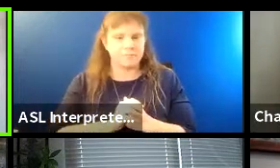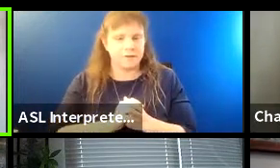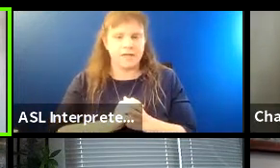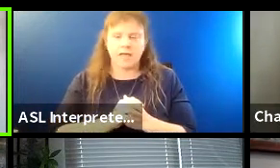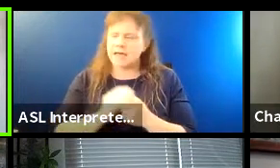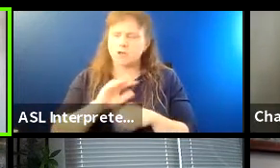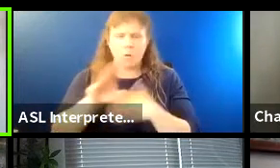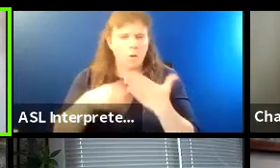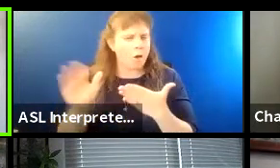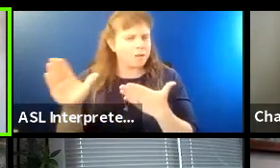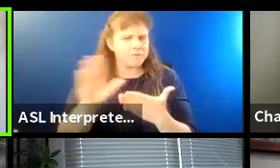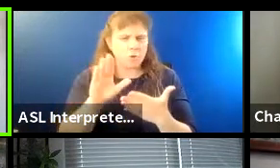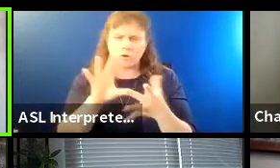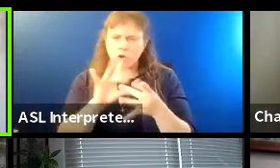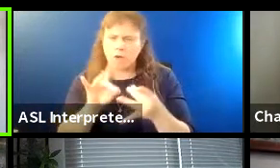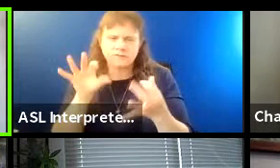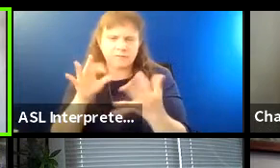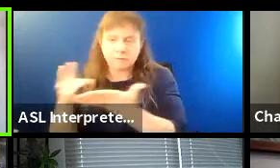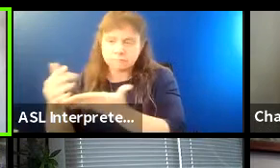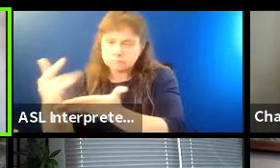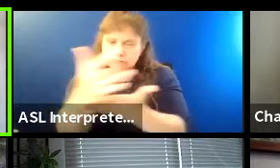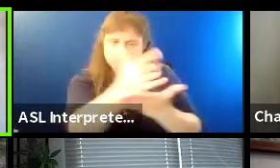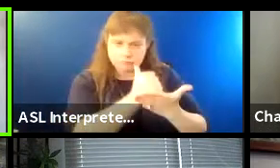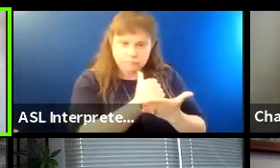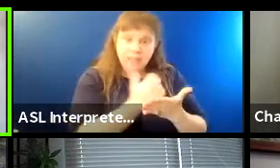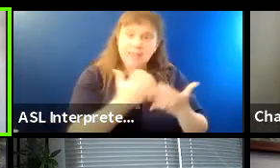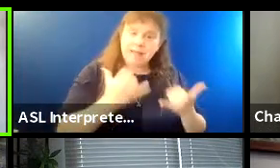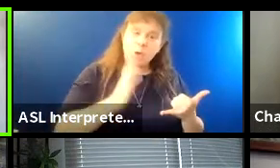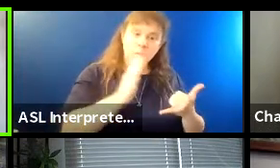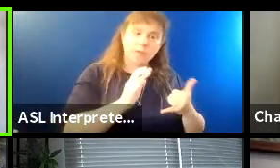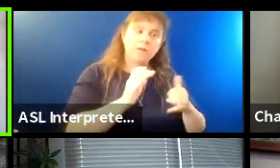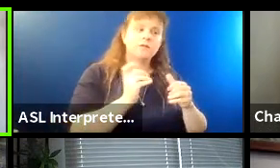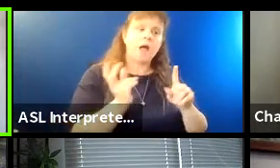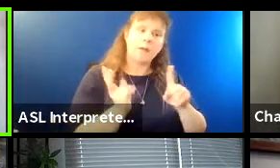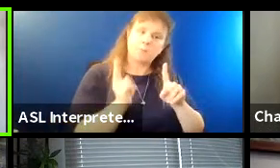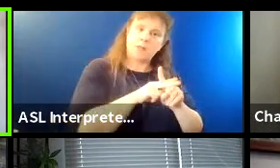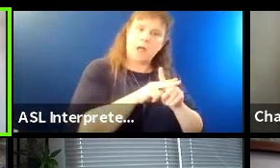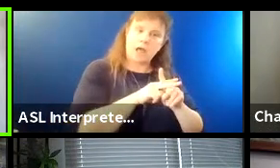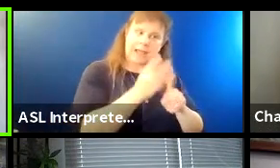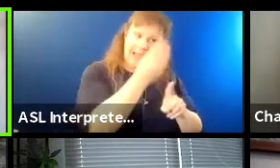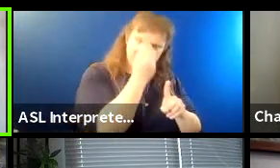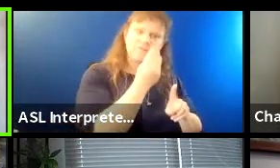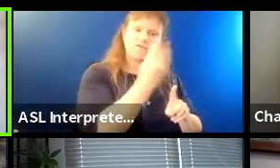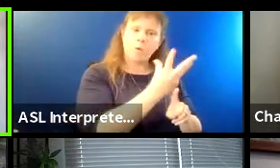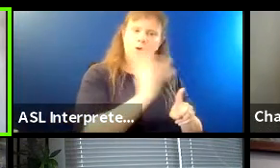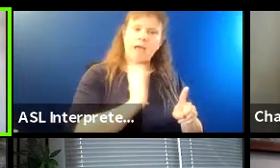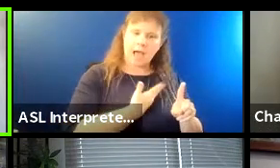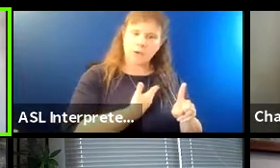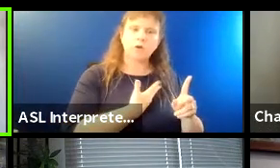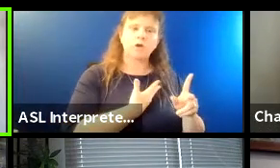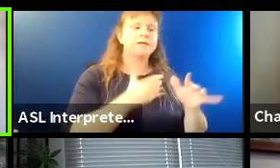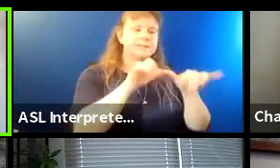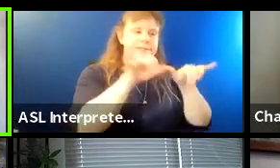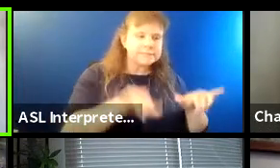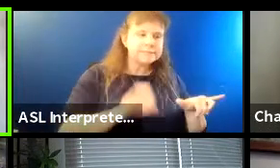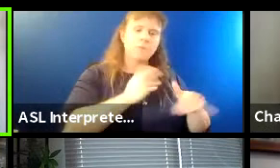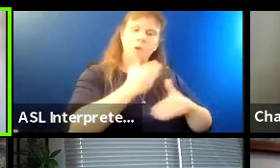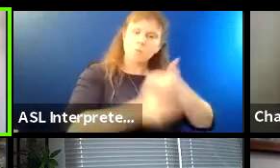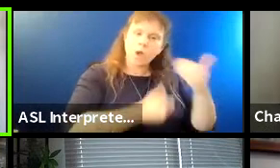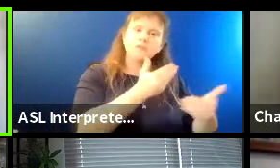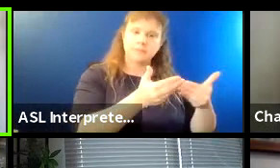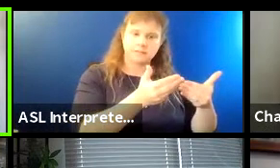hopefully being able to inform our systems and processes as a state, as a government, as we move